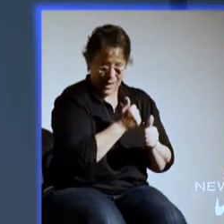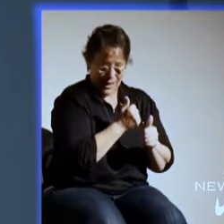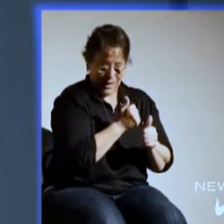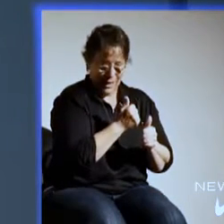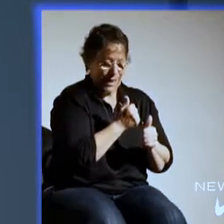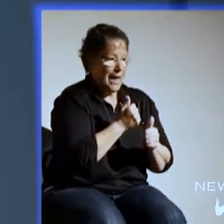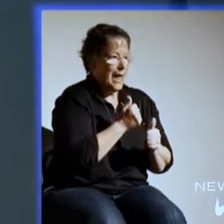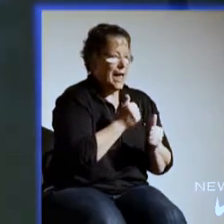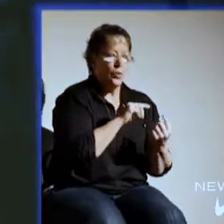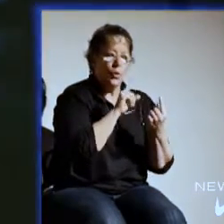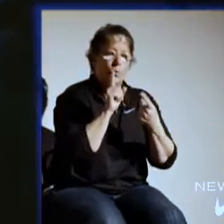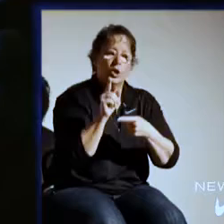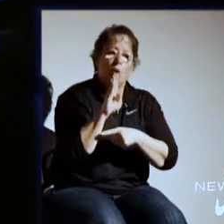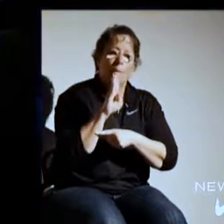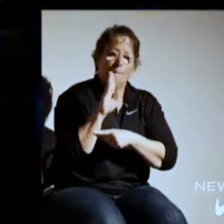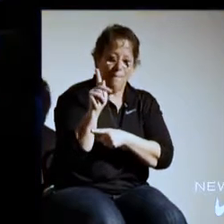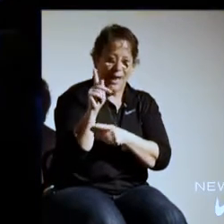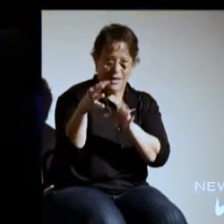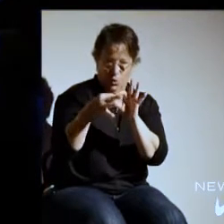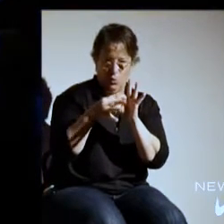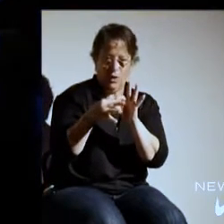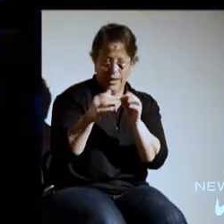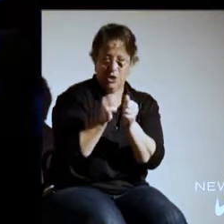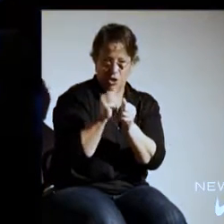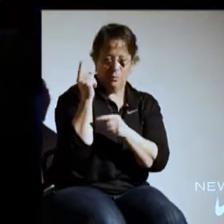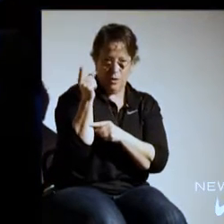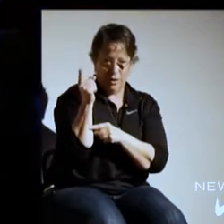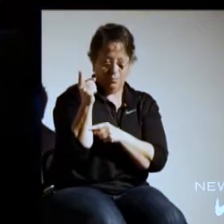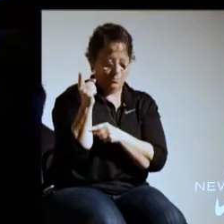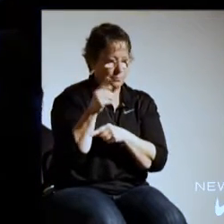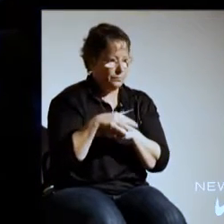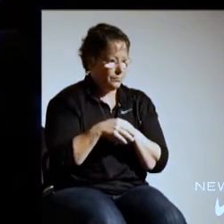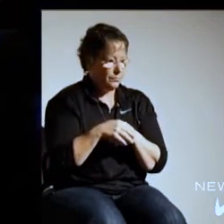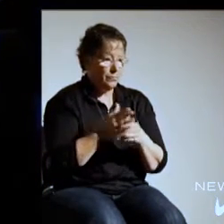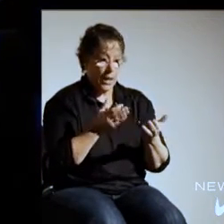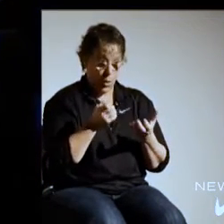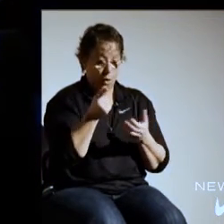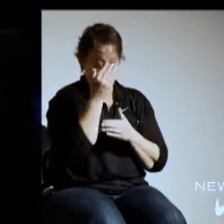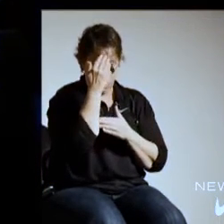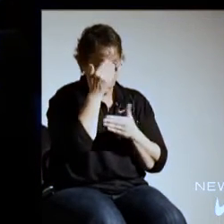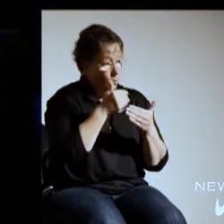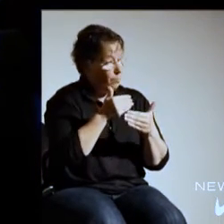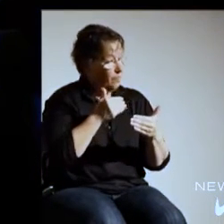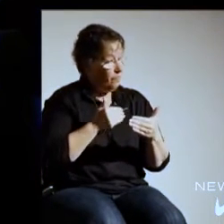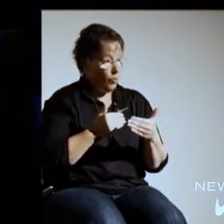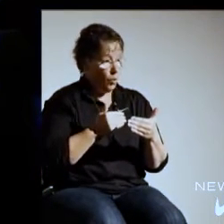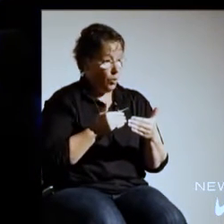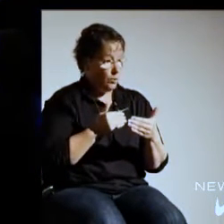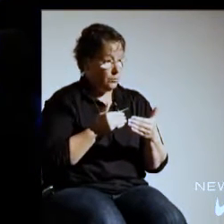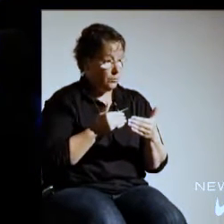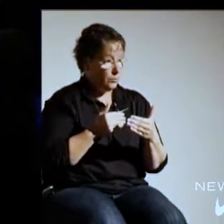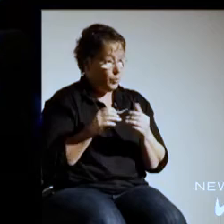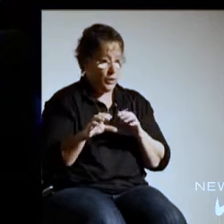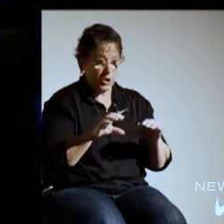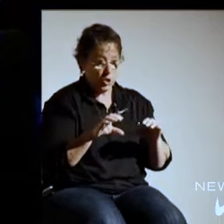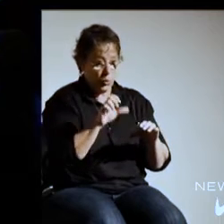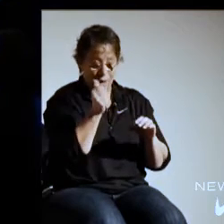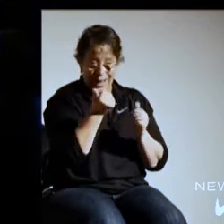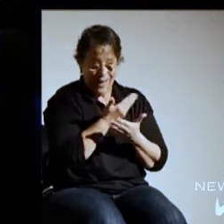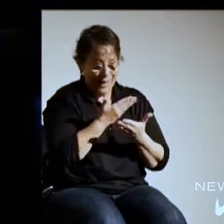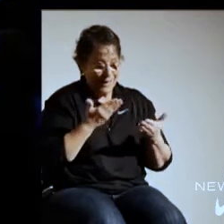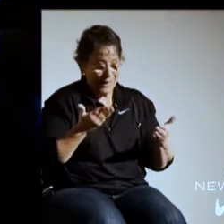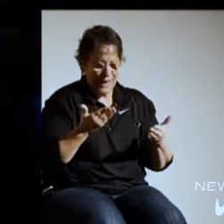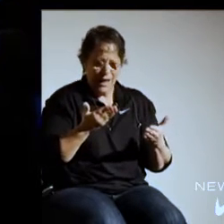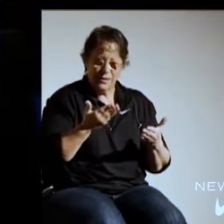Him. I want you to know, before we go any further today, that if you have